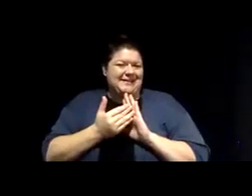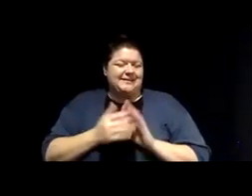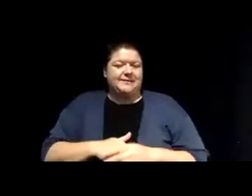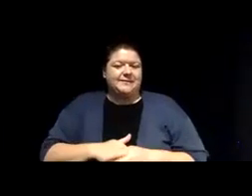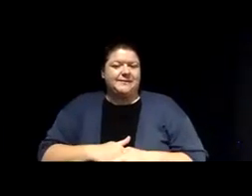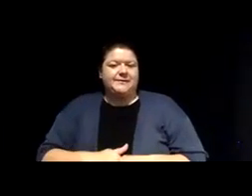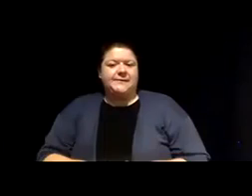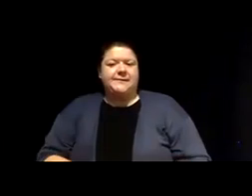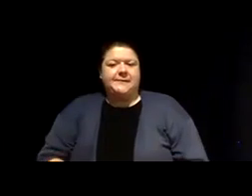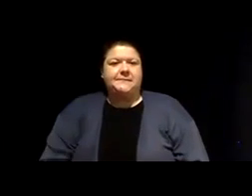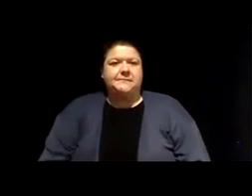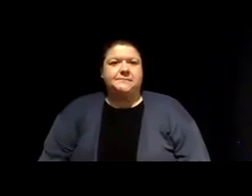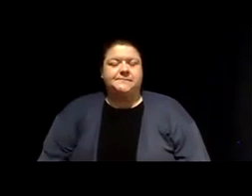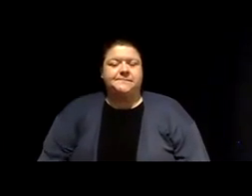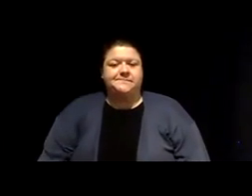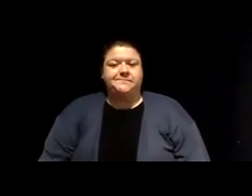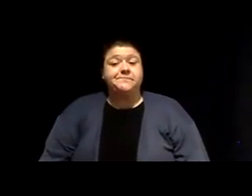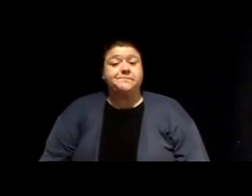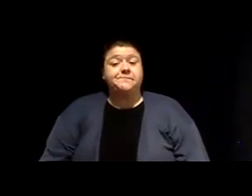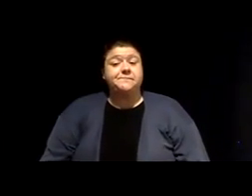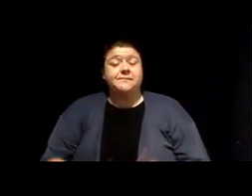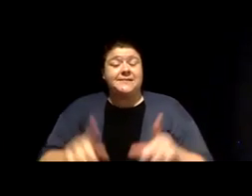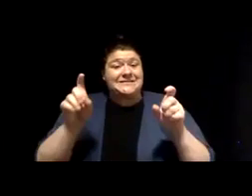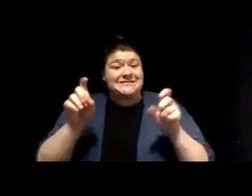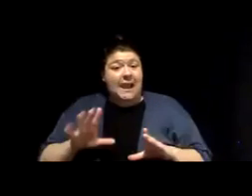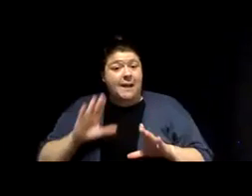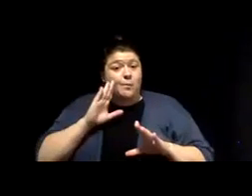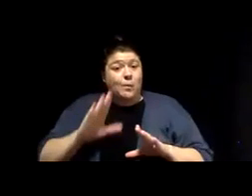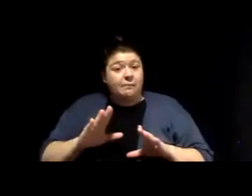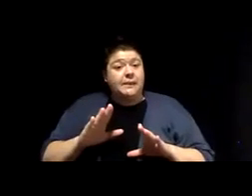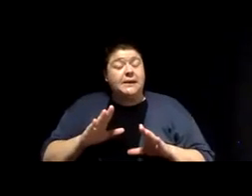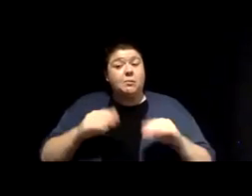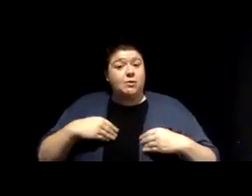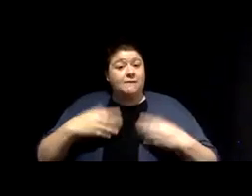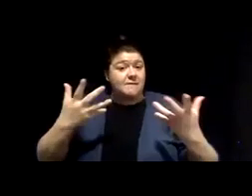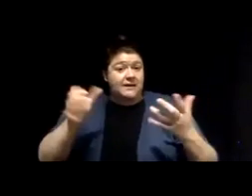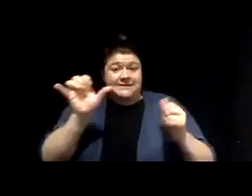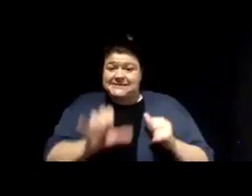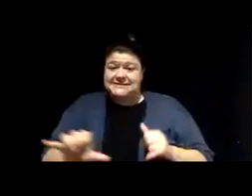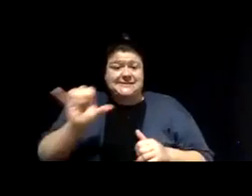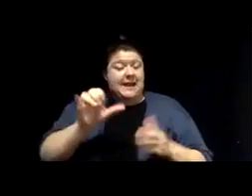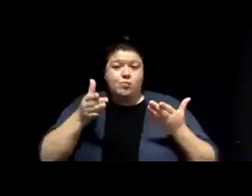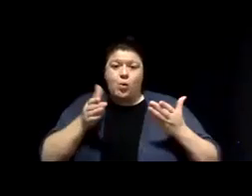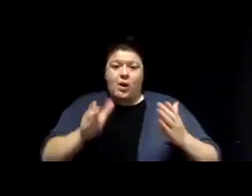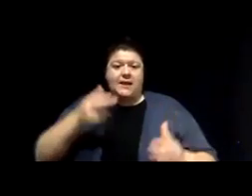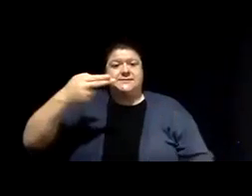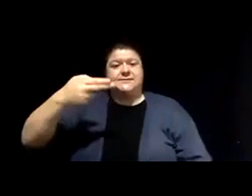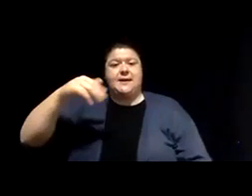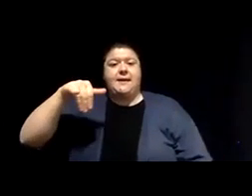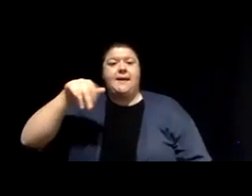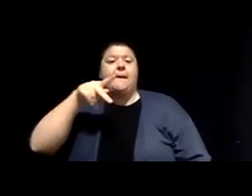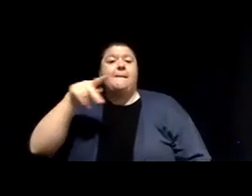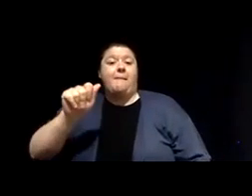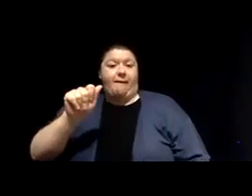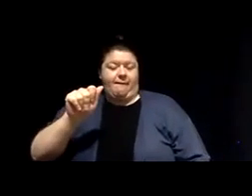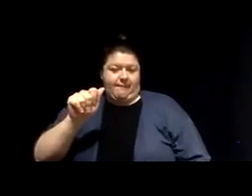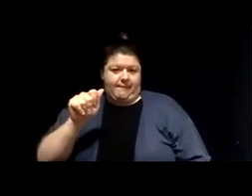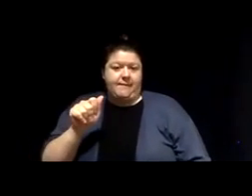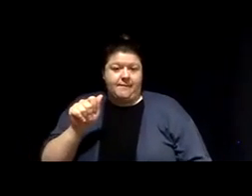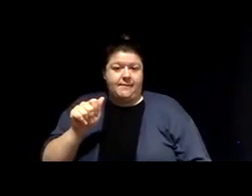test. So the exam will be provided as the same as the HIPAA. It was an online test. You